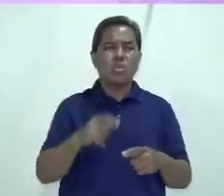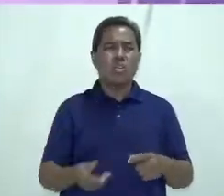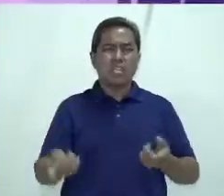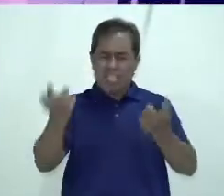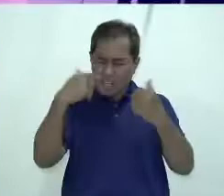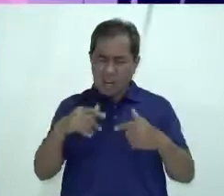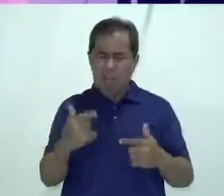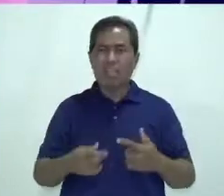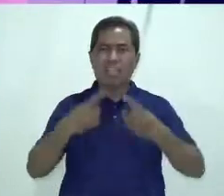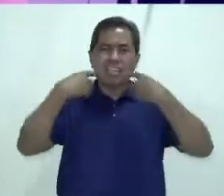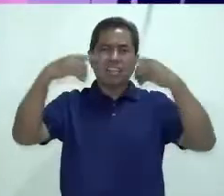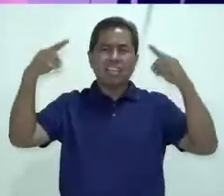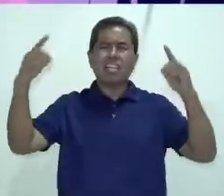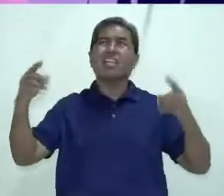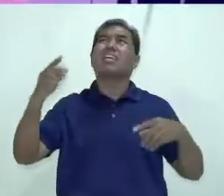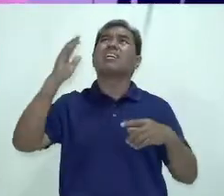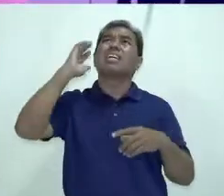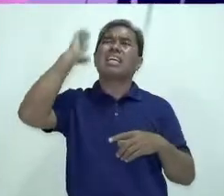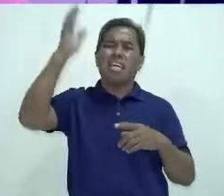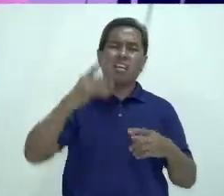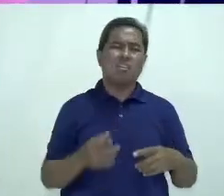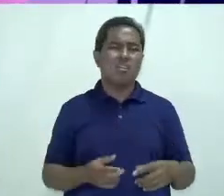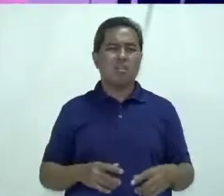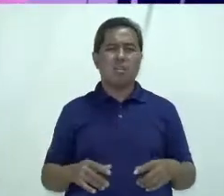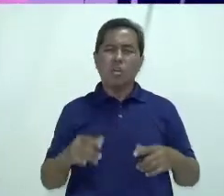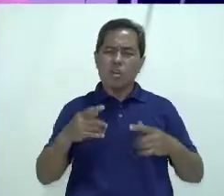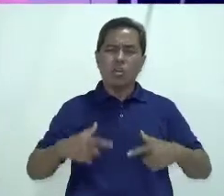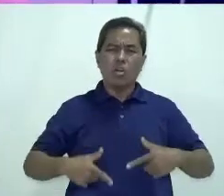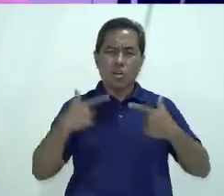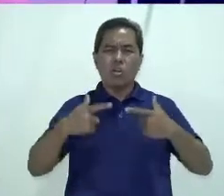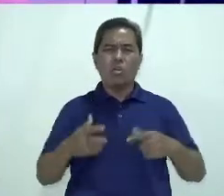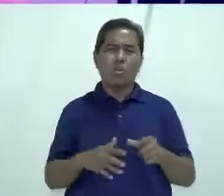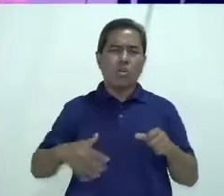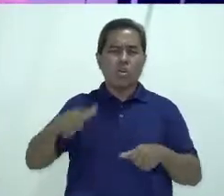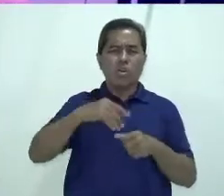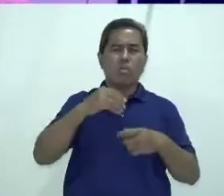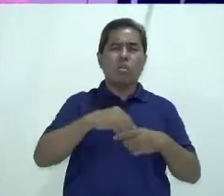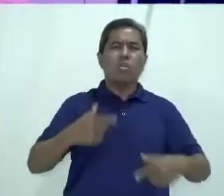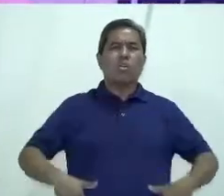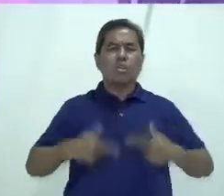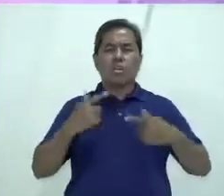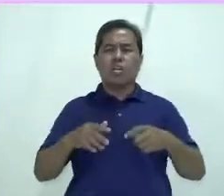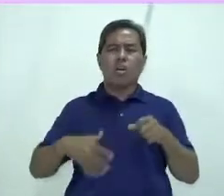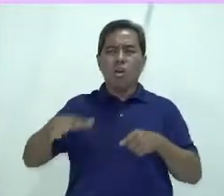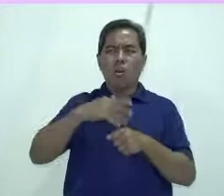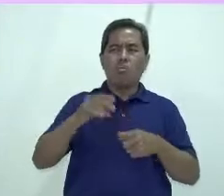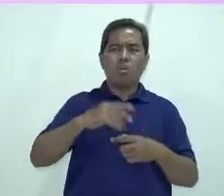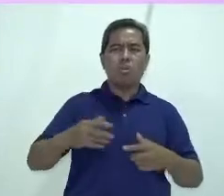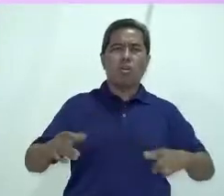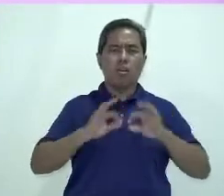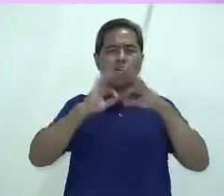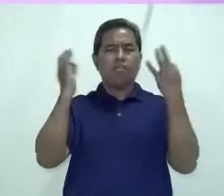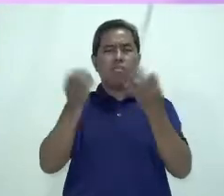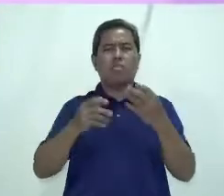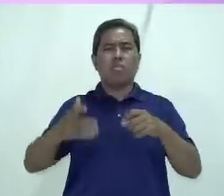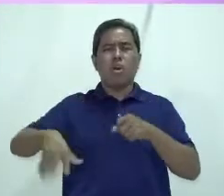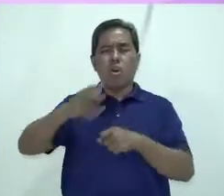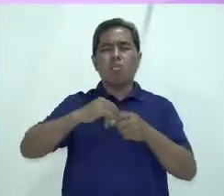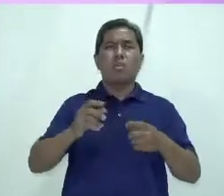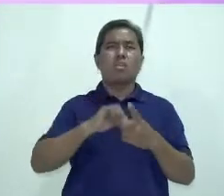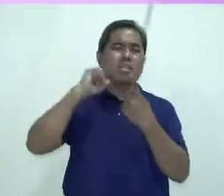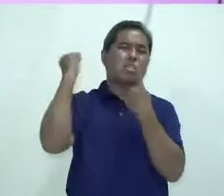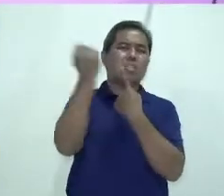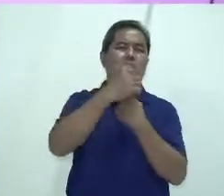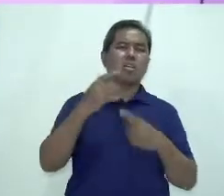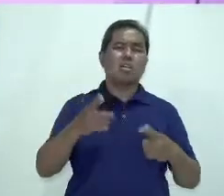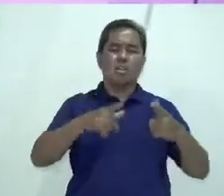name. Declare Him as Lord over your life, over your family, over your circumstances. Yes, Lord, we lift you up,